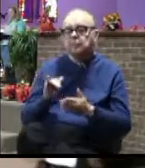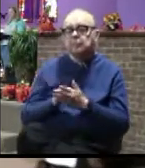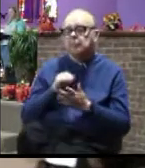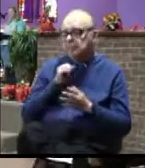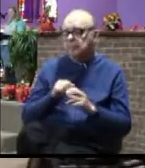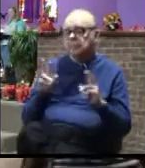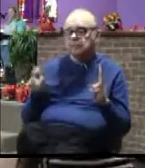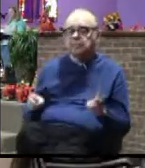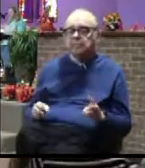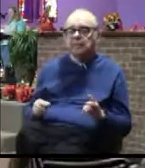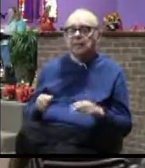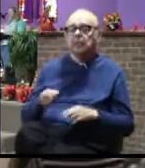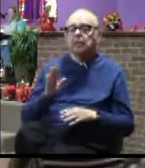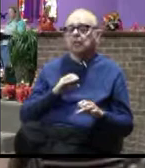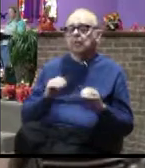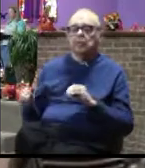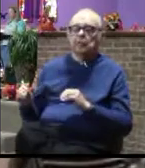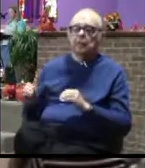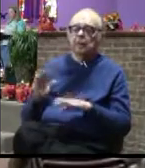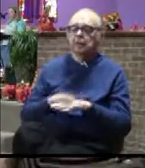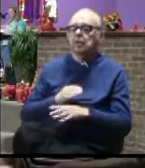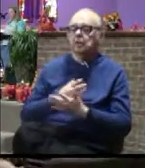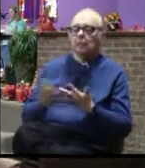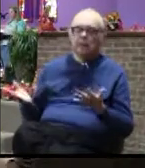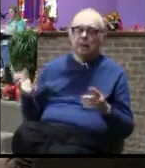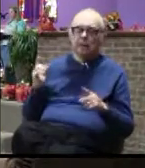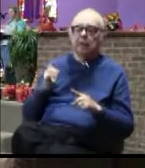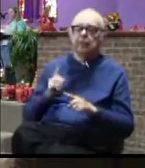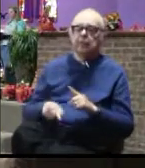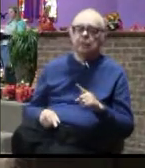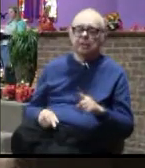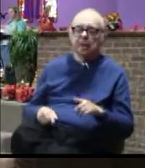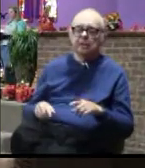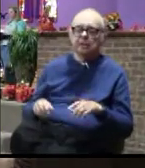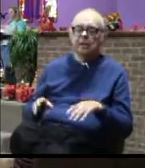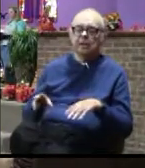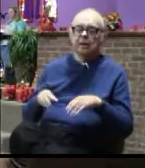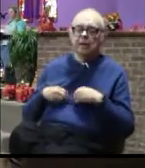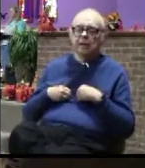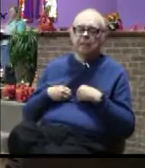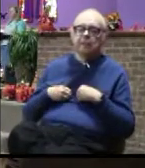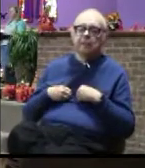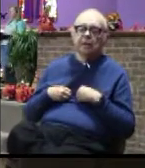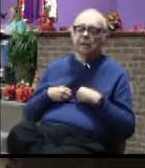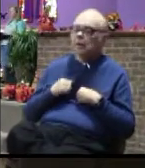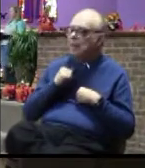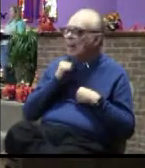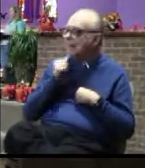that that old saying God will not put anything on you that you cannot bear it is not in the Bible